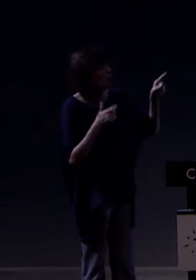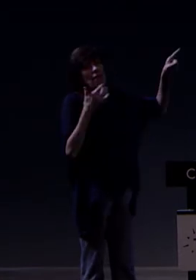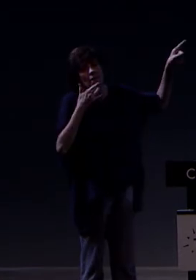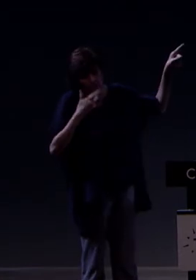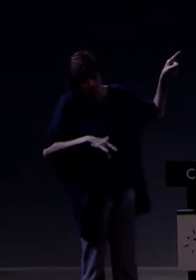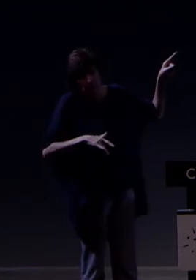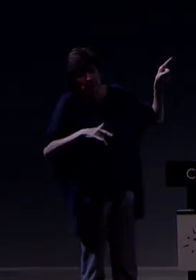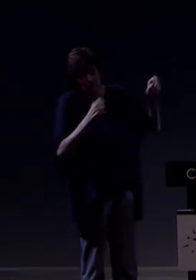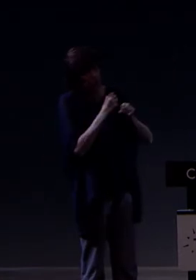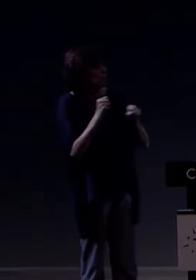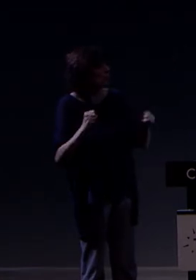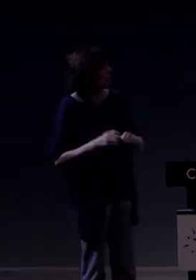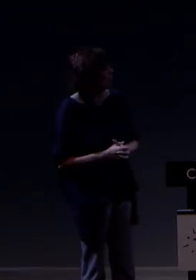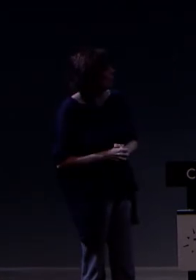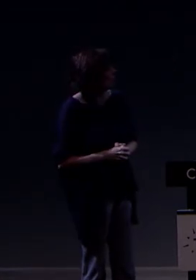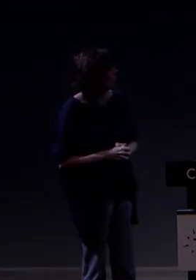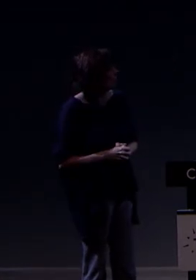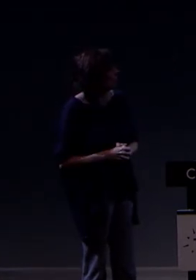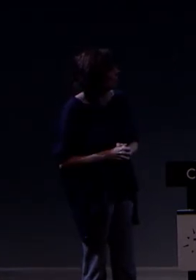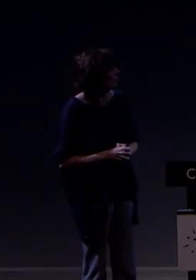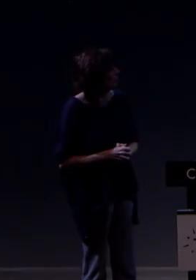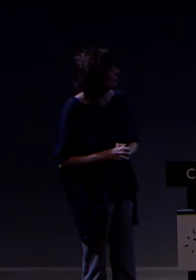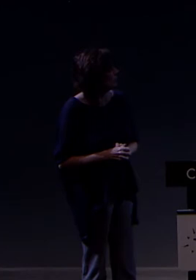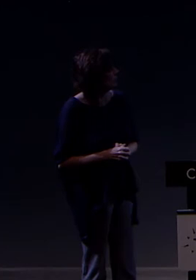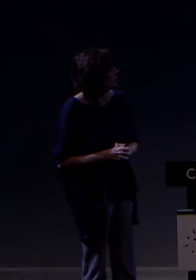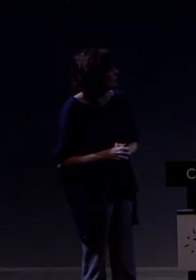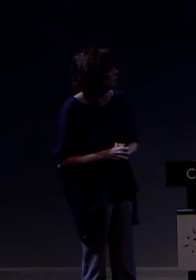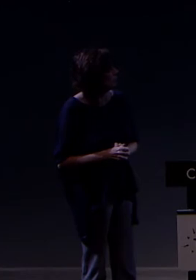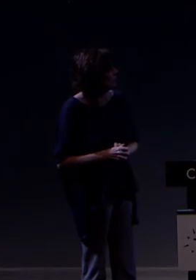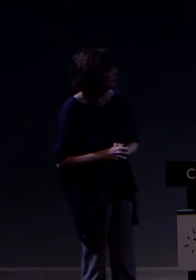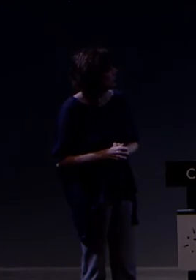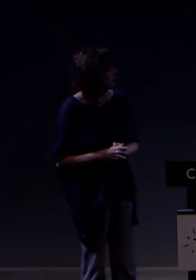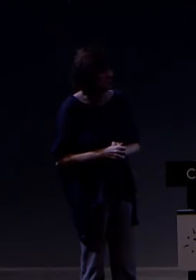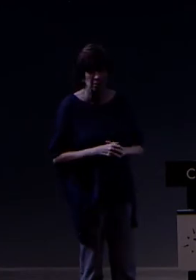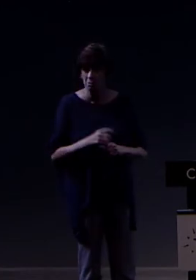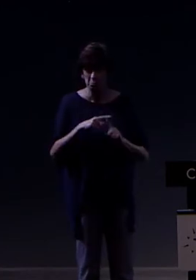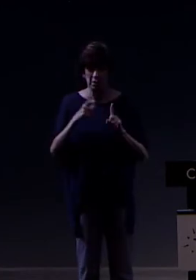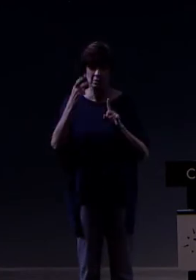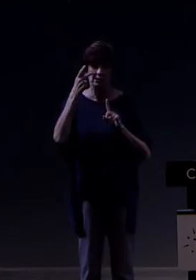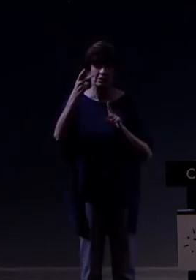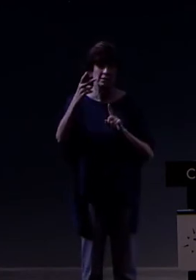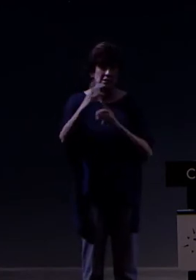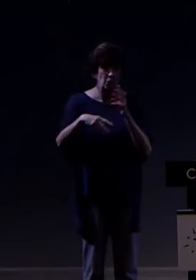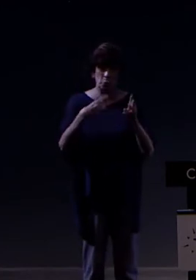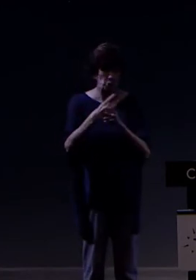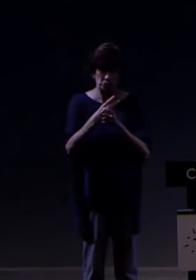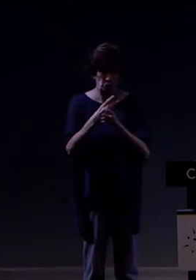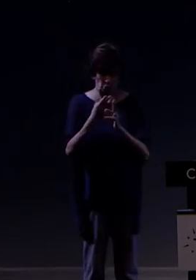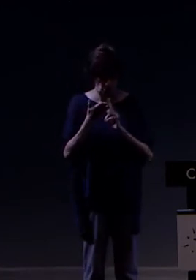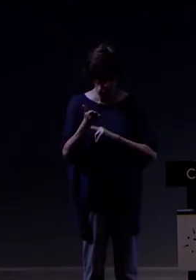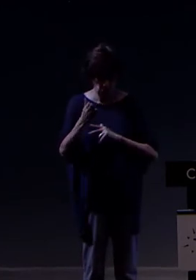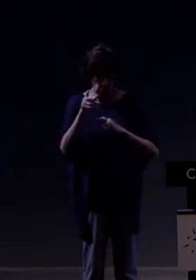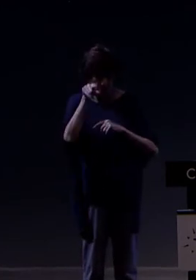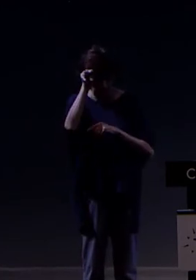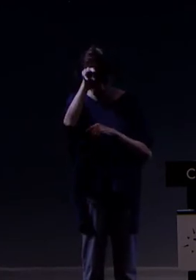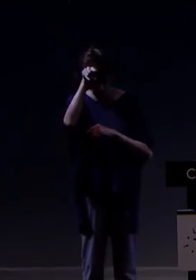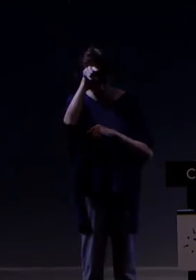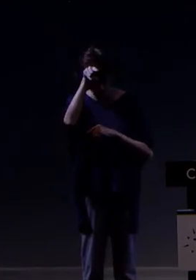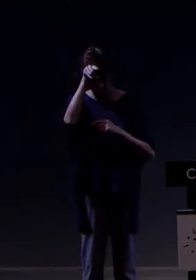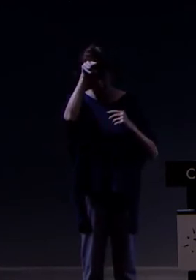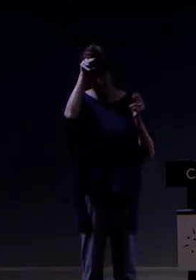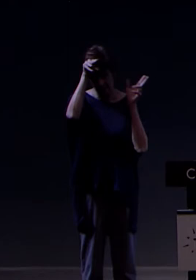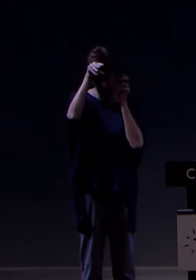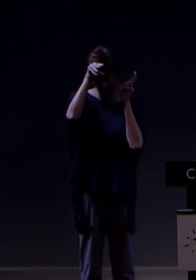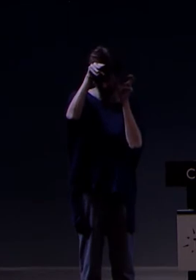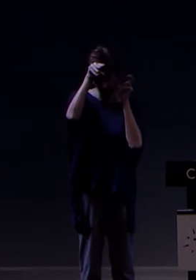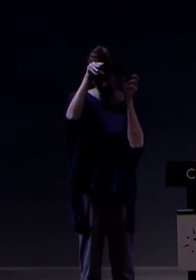the experience. But he's seeing what's in the room through his cameras, and he's hearing what's in the room through his microphones, but he doesn't